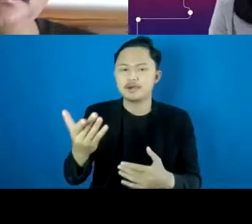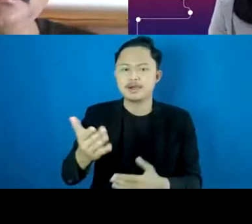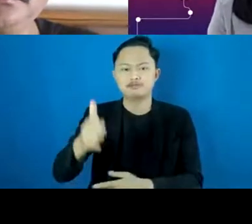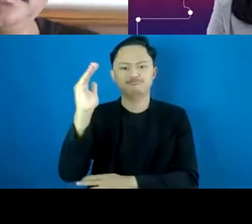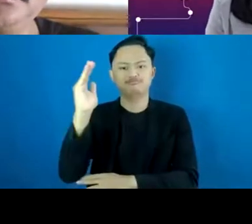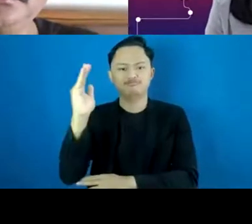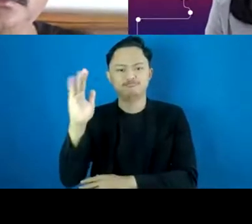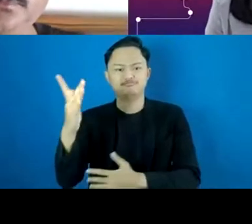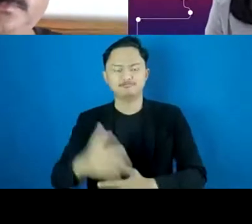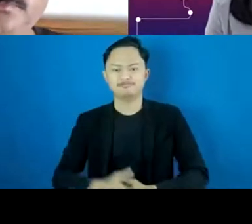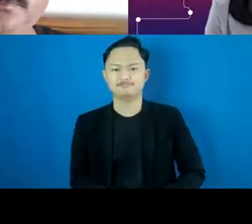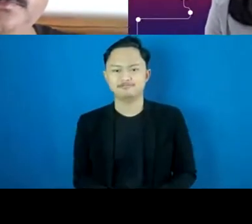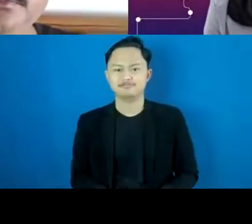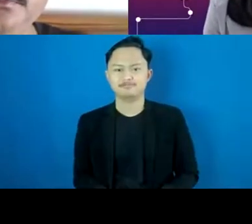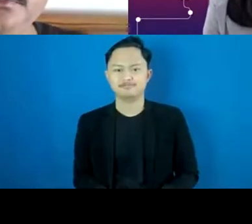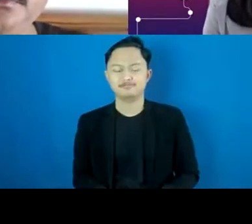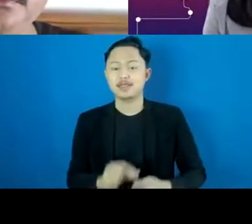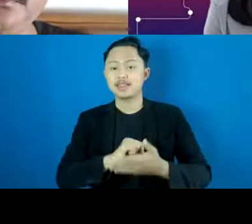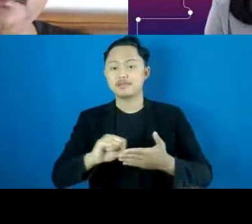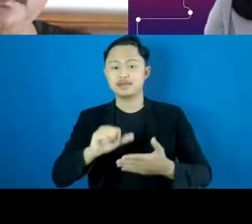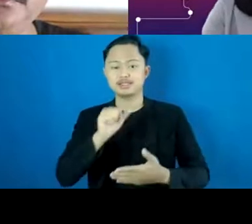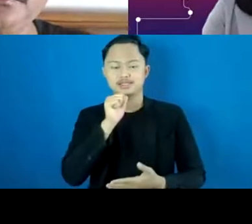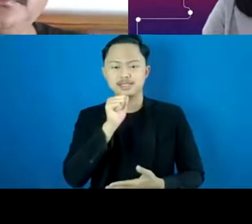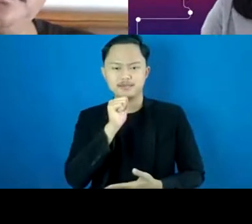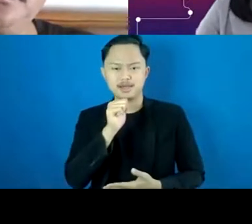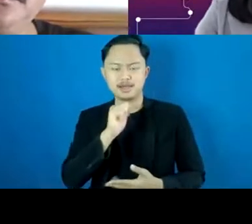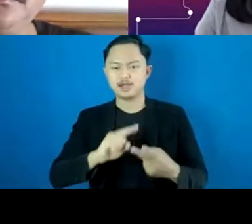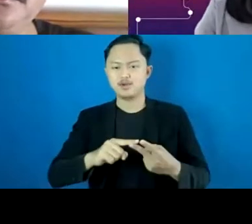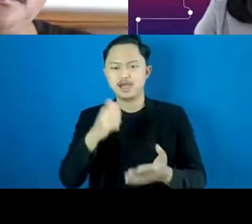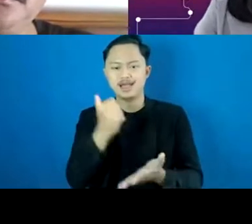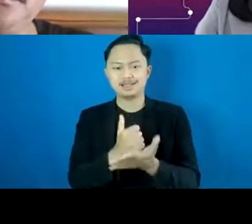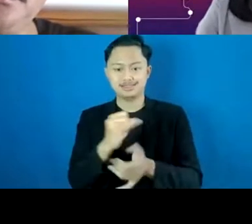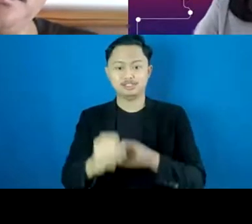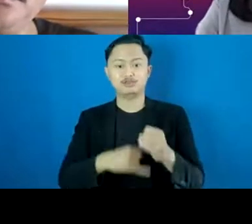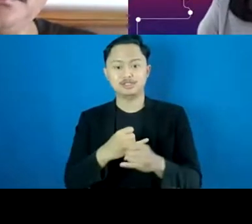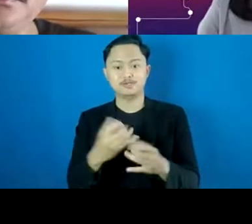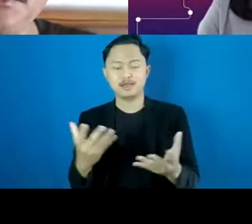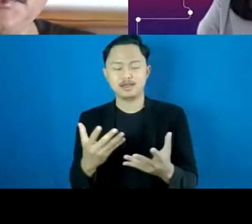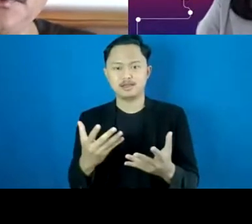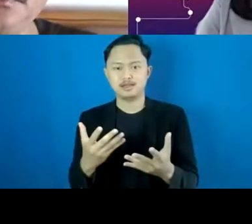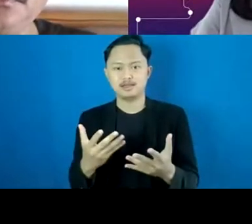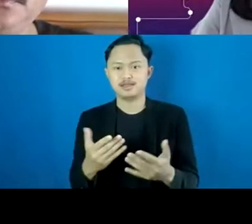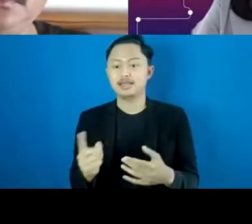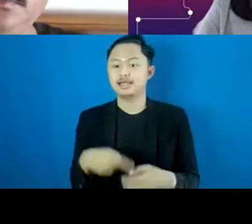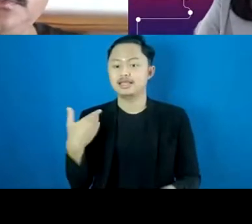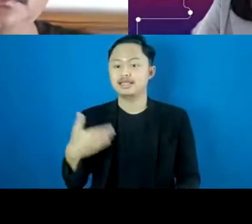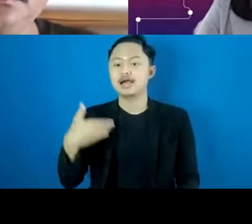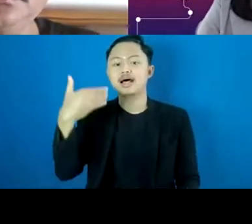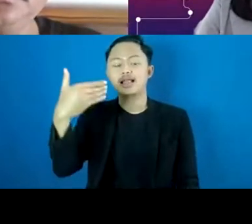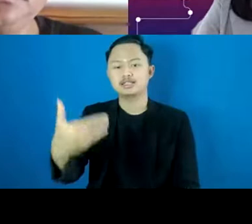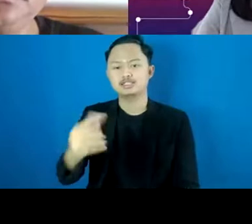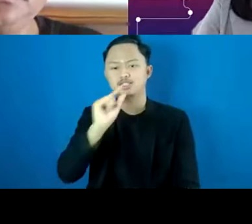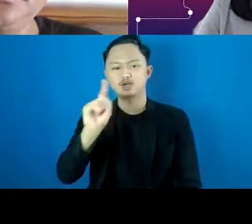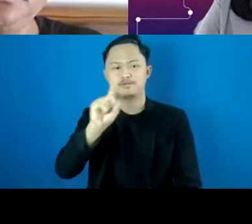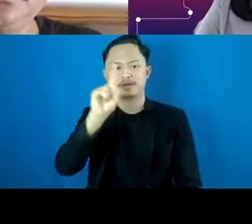your questions. State your name and also your institution as well. And before we continue with the questions from